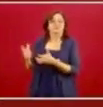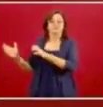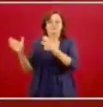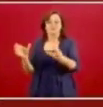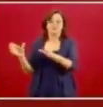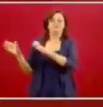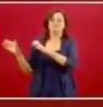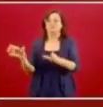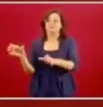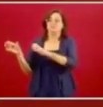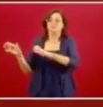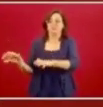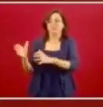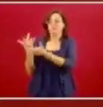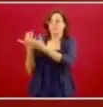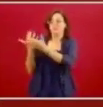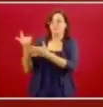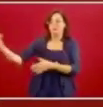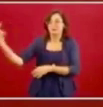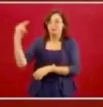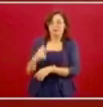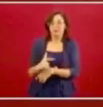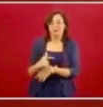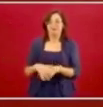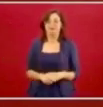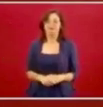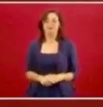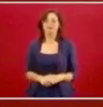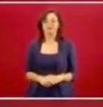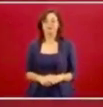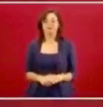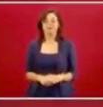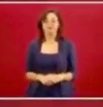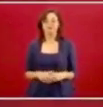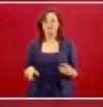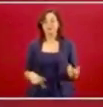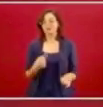How many specifically, how many units, we still don't have a final number.